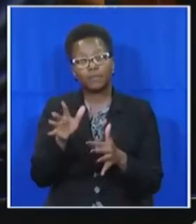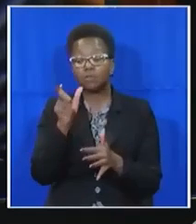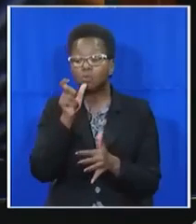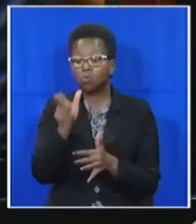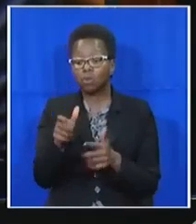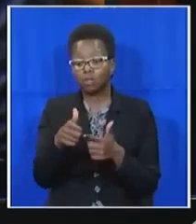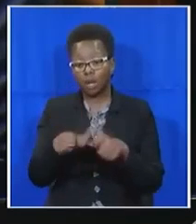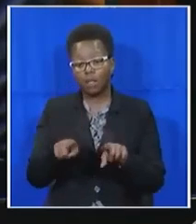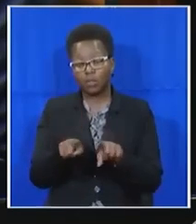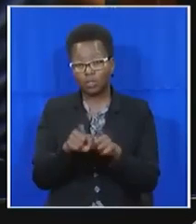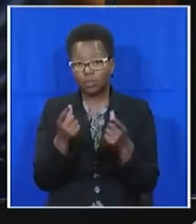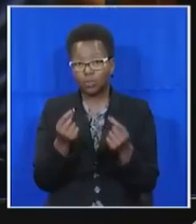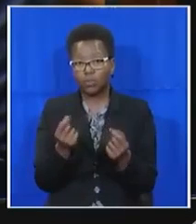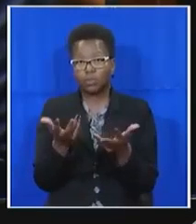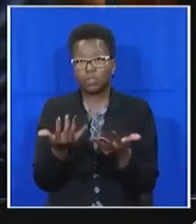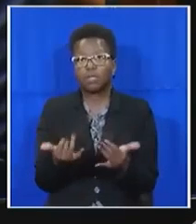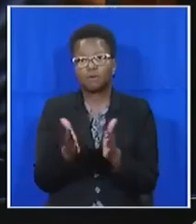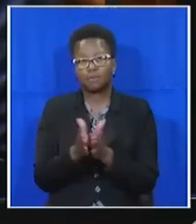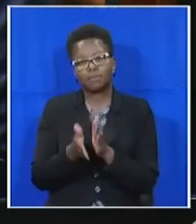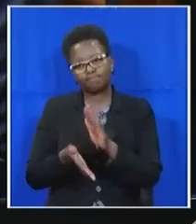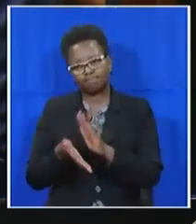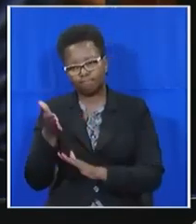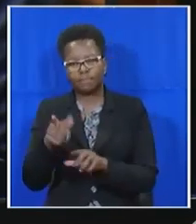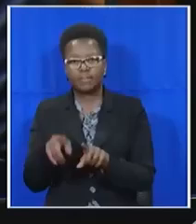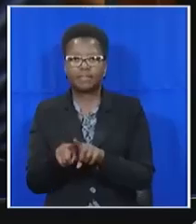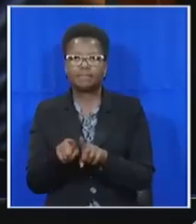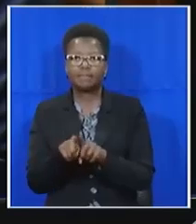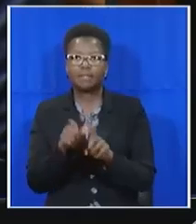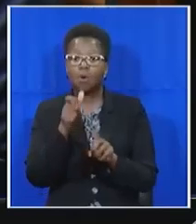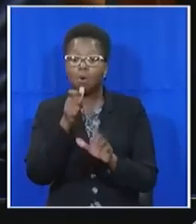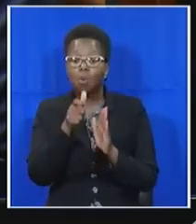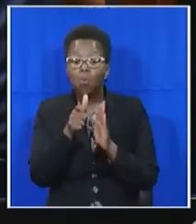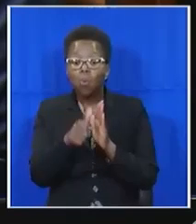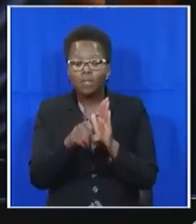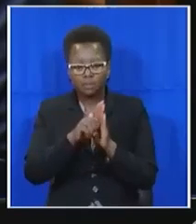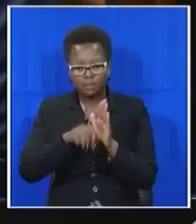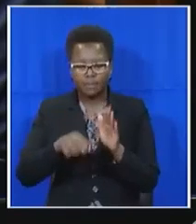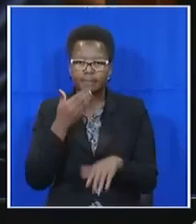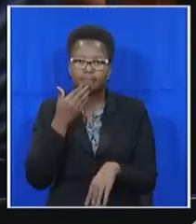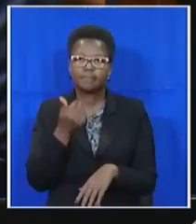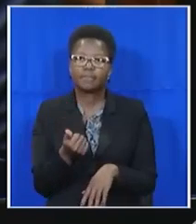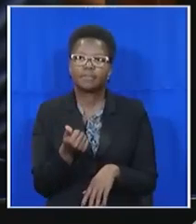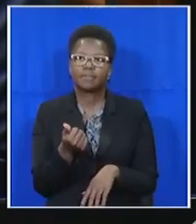order, unparliamentary, and I request you to withdraw them.